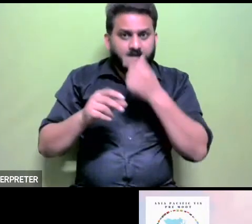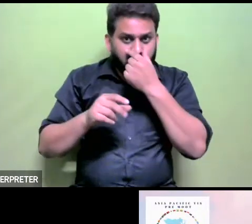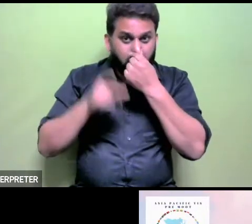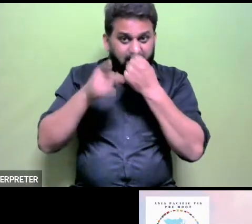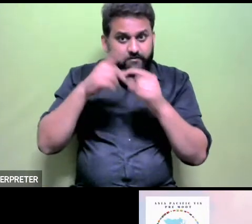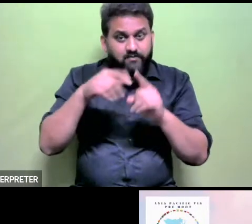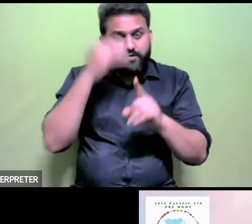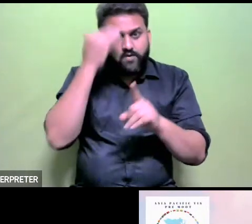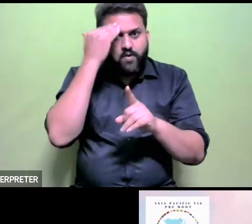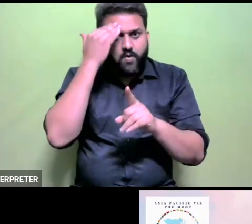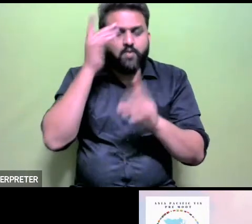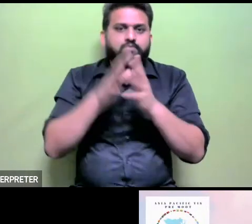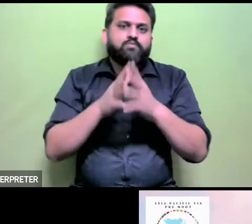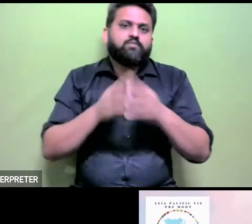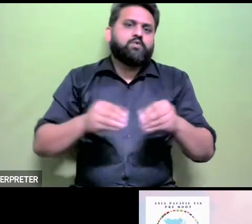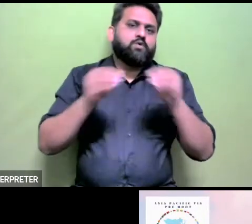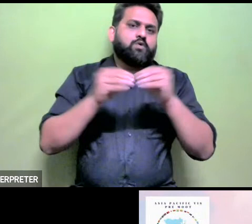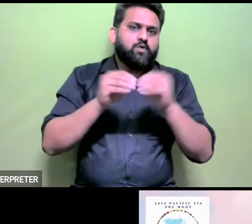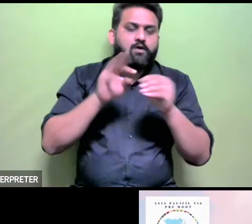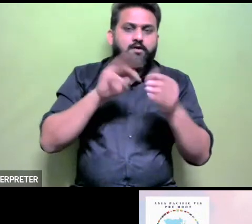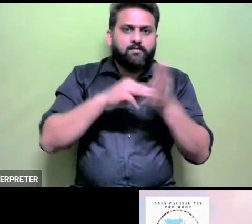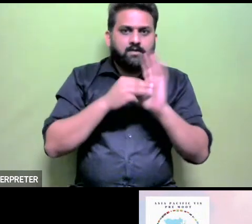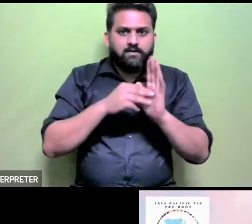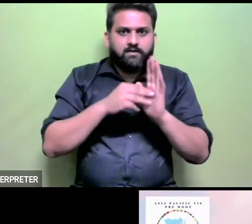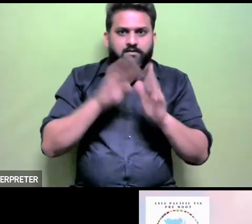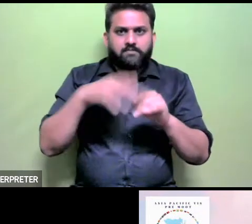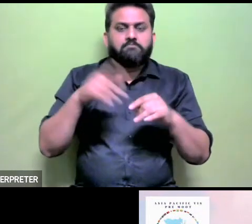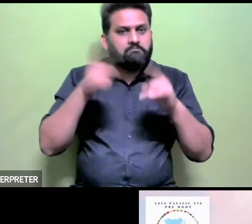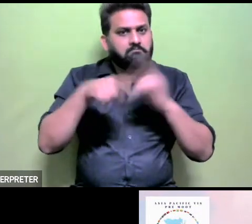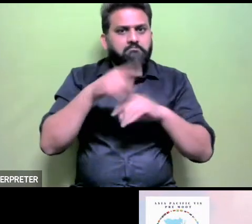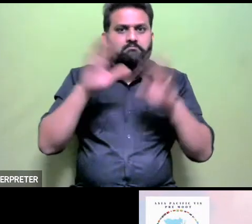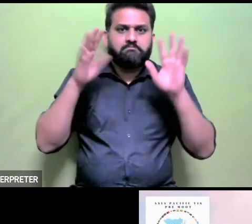know more about it. The tribunal will appreciate